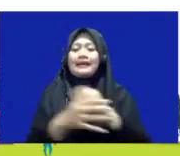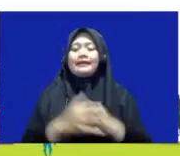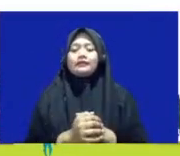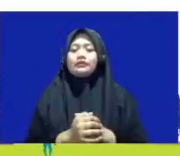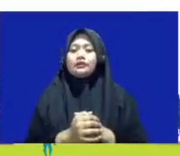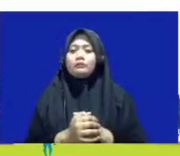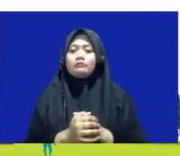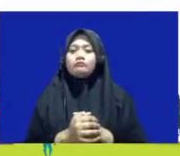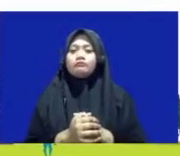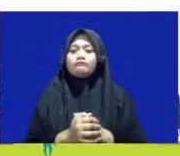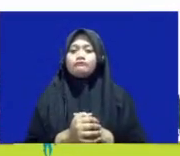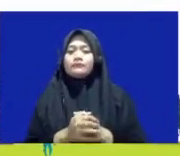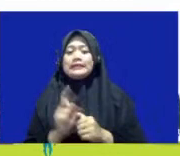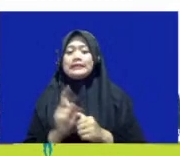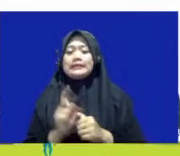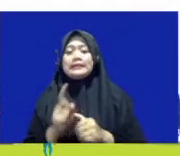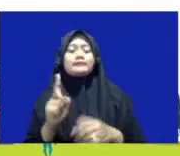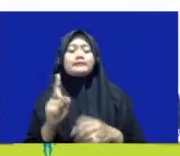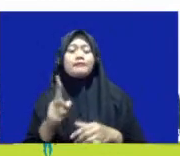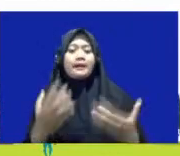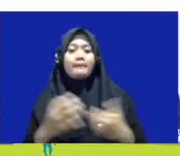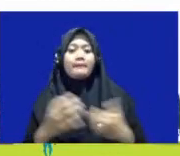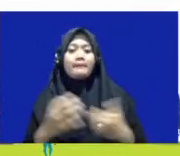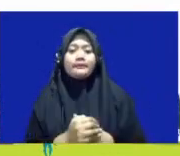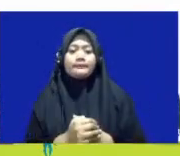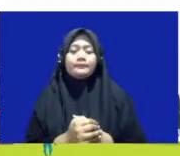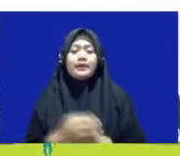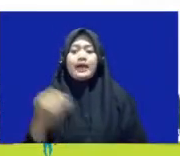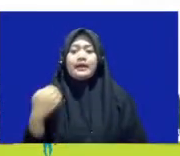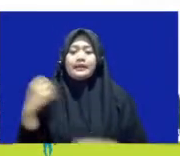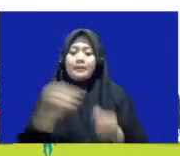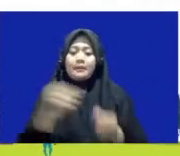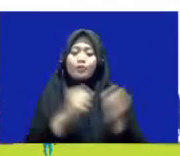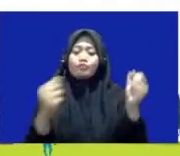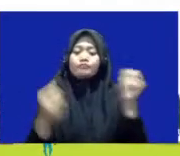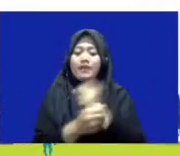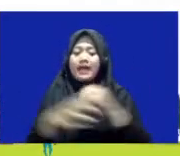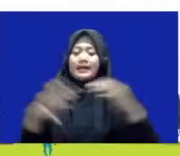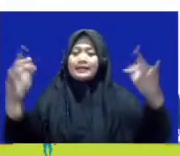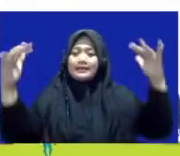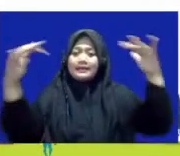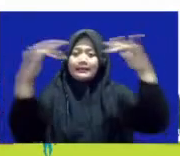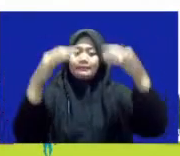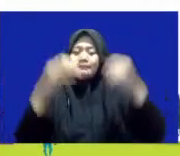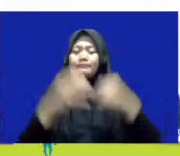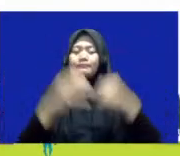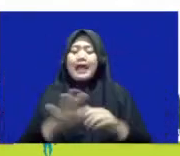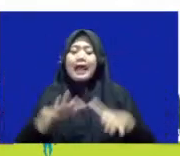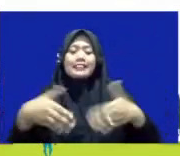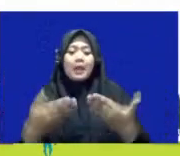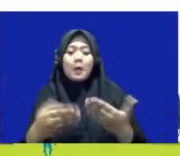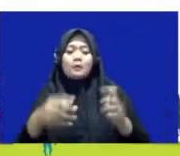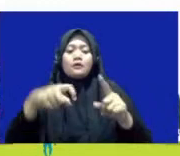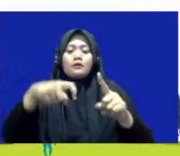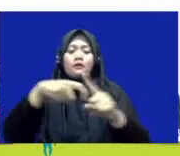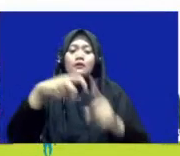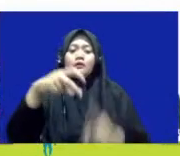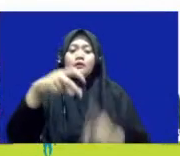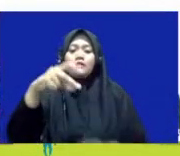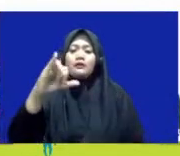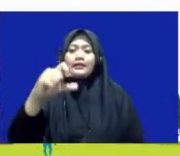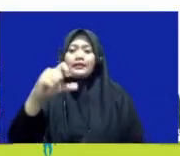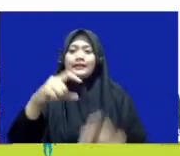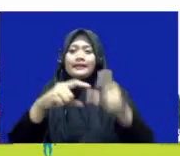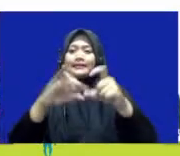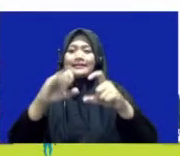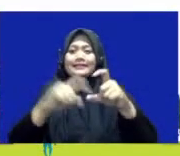considerable. The aftermath of every disaster leaves a trail of destruction, the